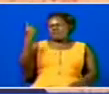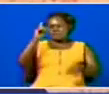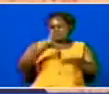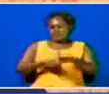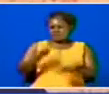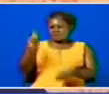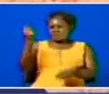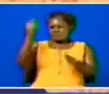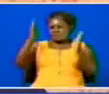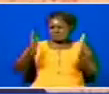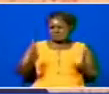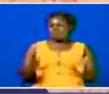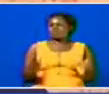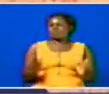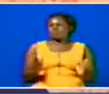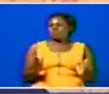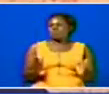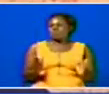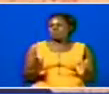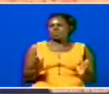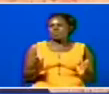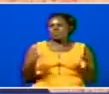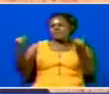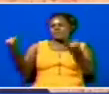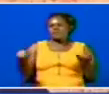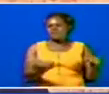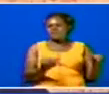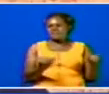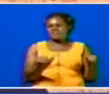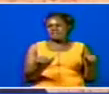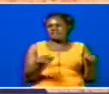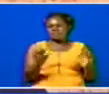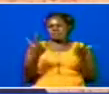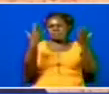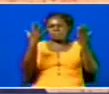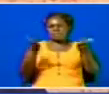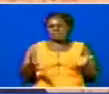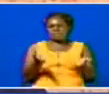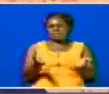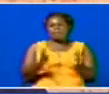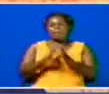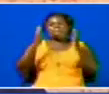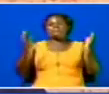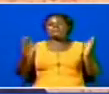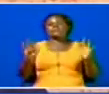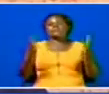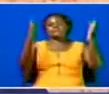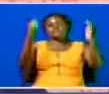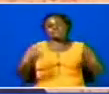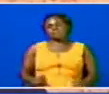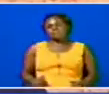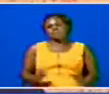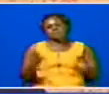that Kenyan is being invited to such an event, which is a big event.